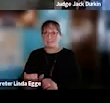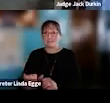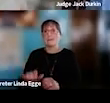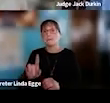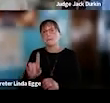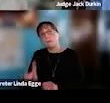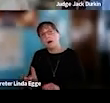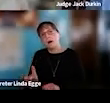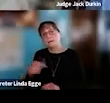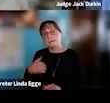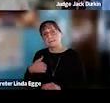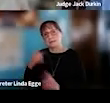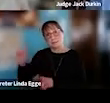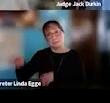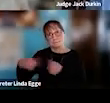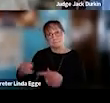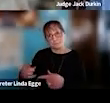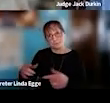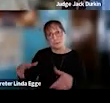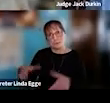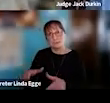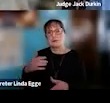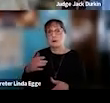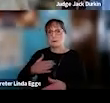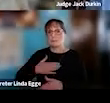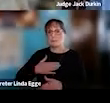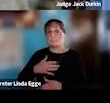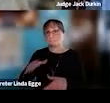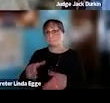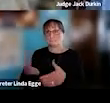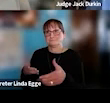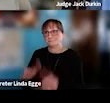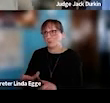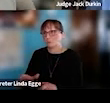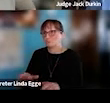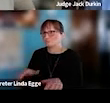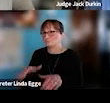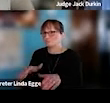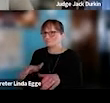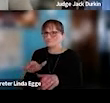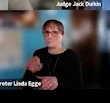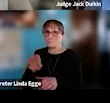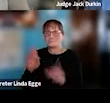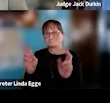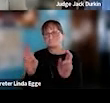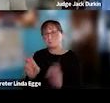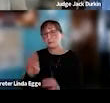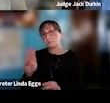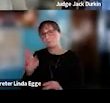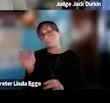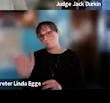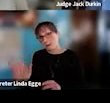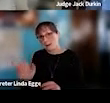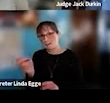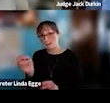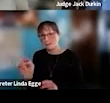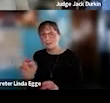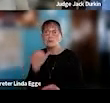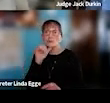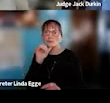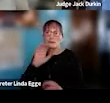this, there are still a few on my bench that don't necessarily buy in, and that's okay. You'll never get